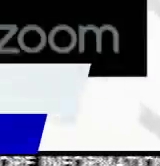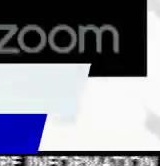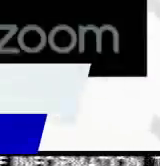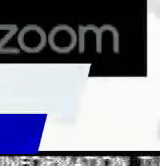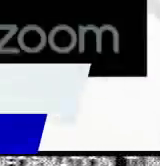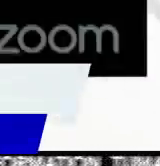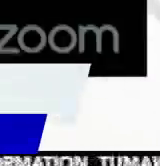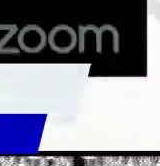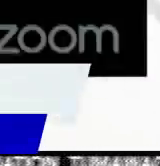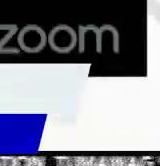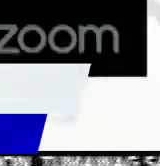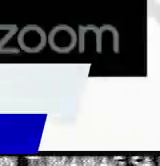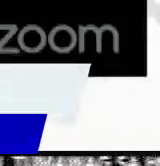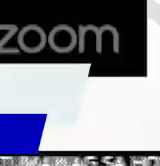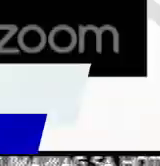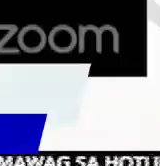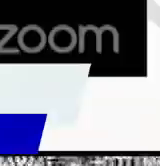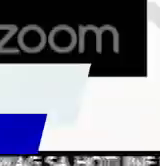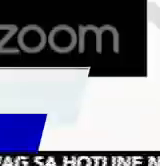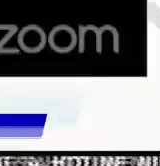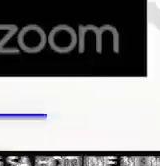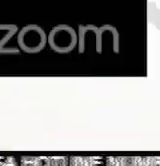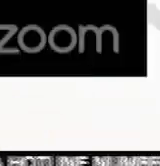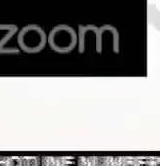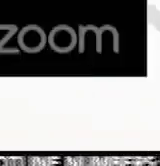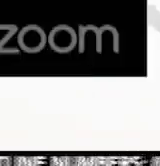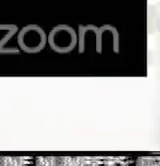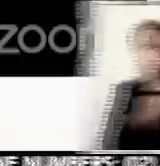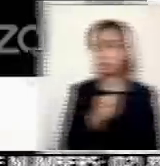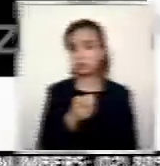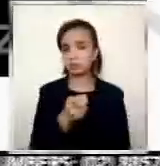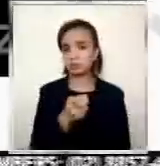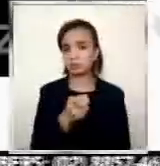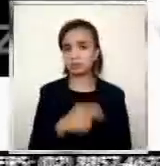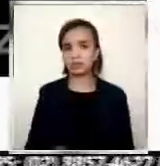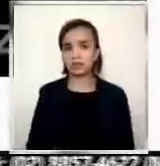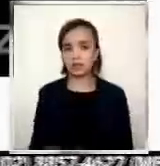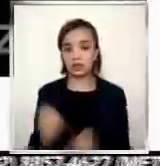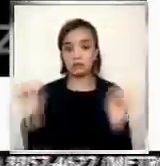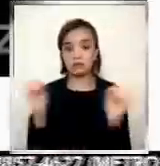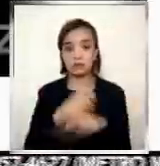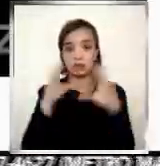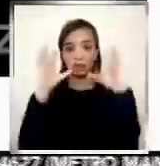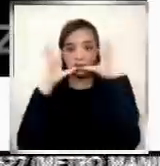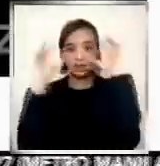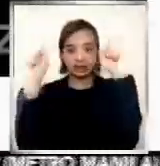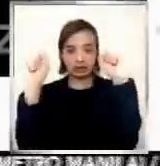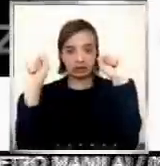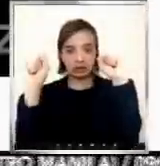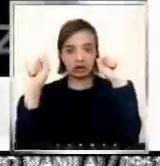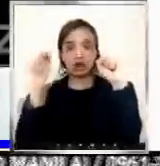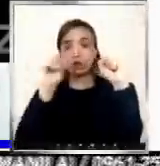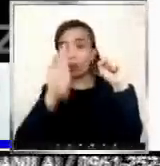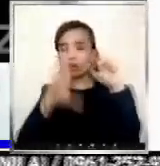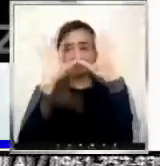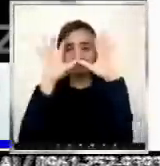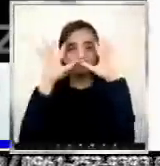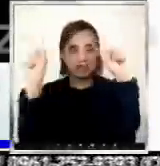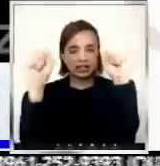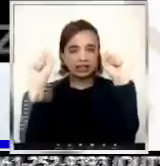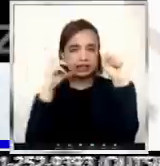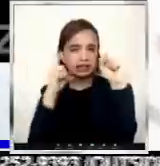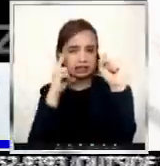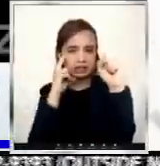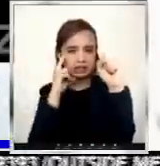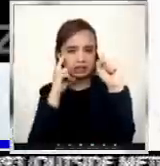I'd like to assure you that the Office of the President, the President himself has